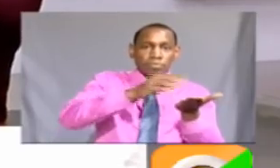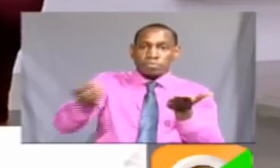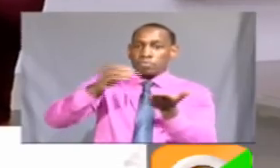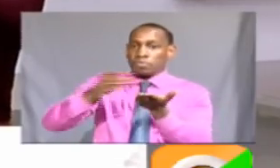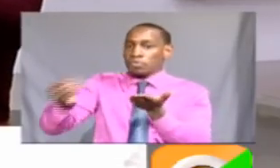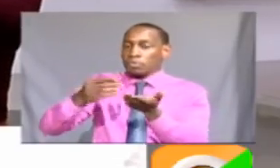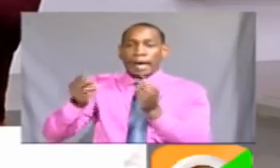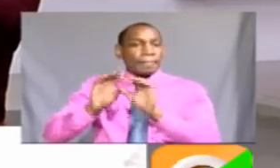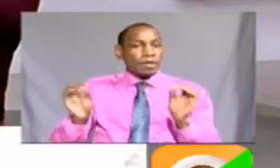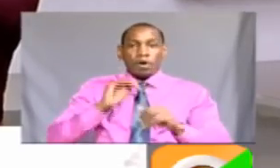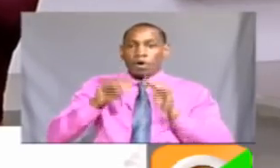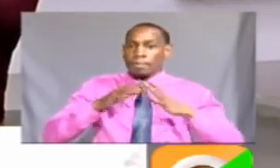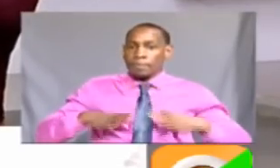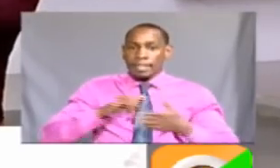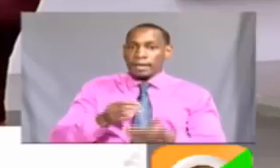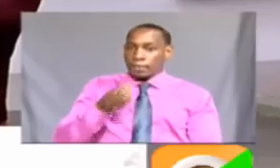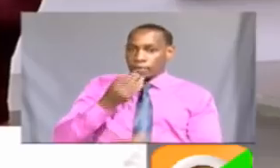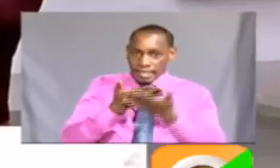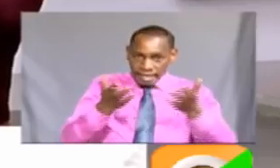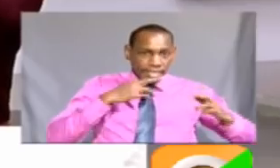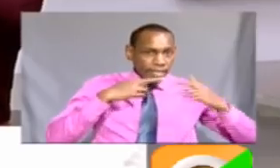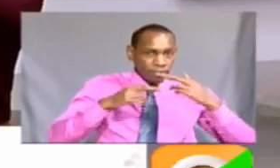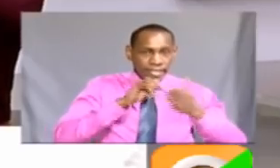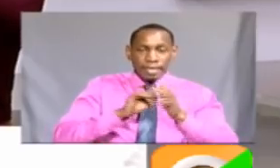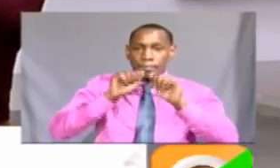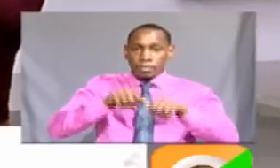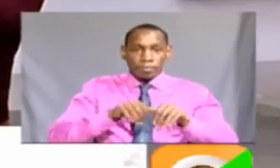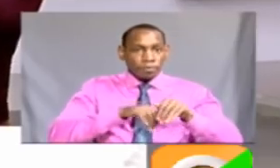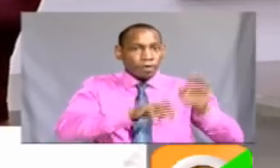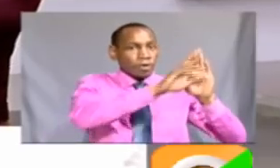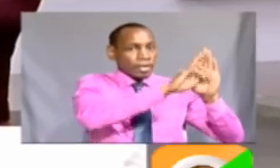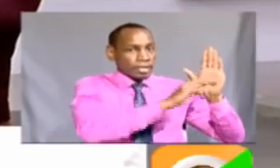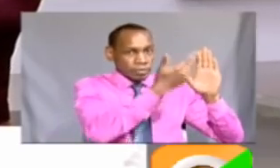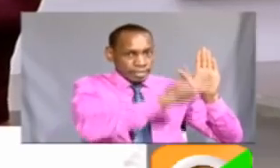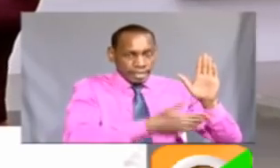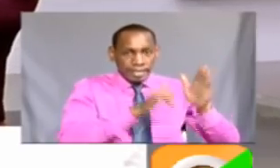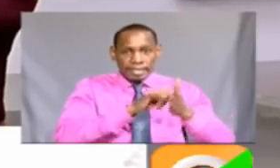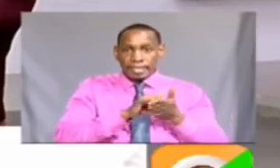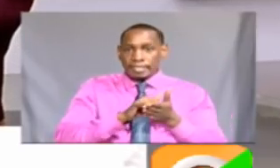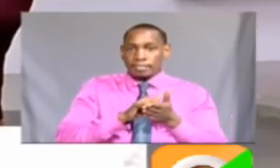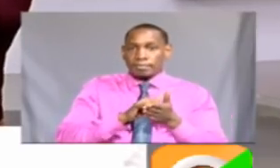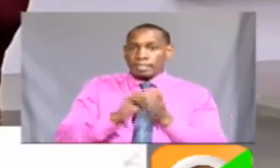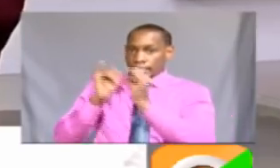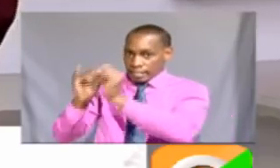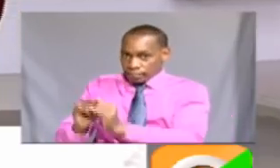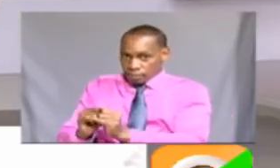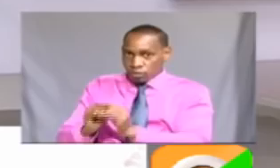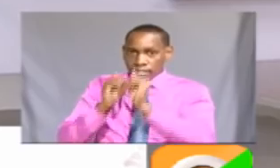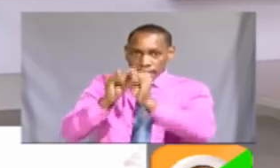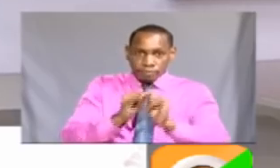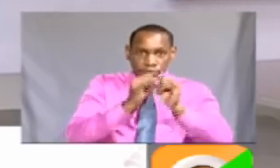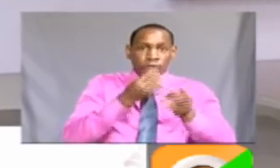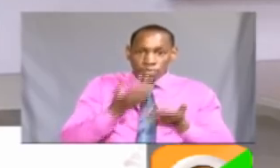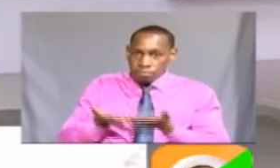happen. All customers who are having their meals at any restaurant that can comply with this will now be served individually at their